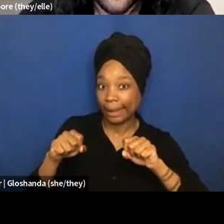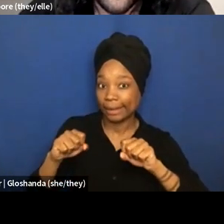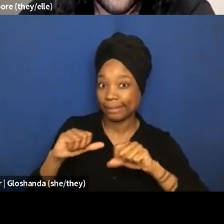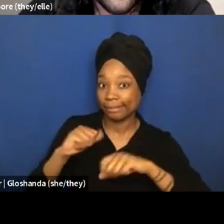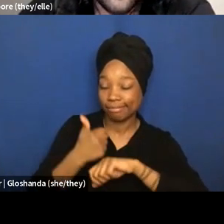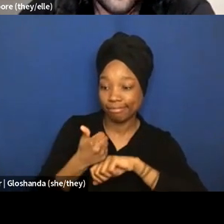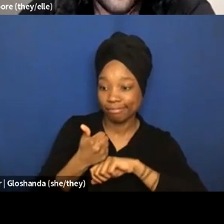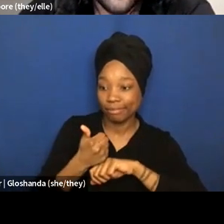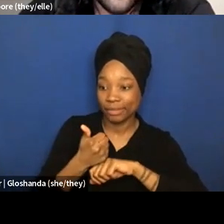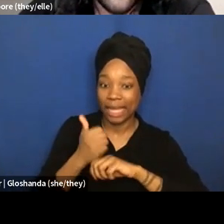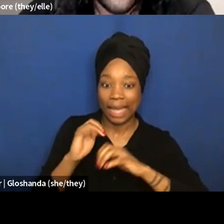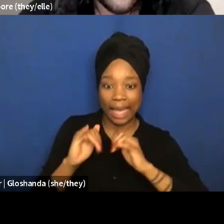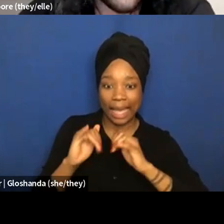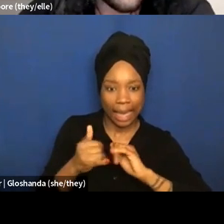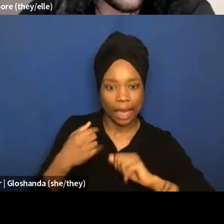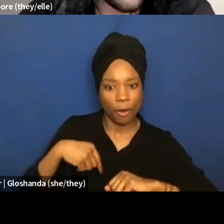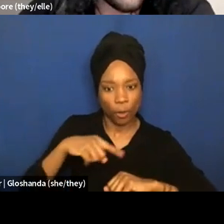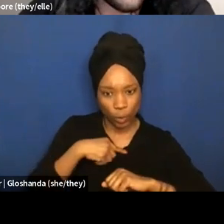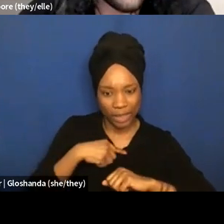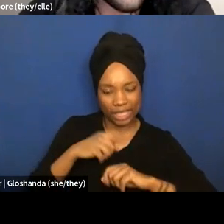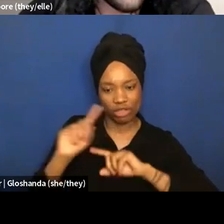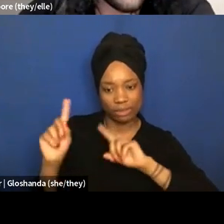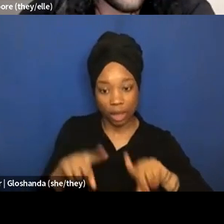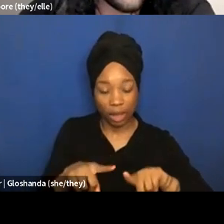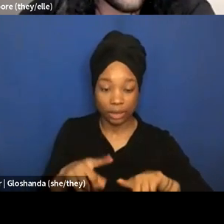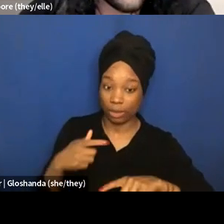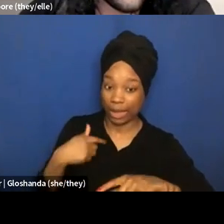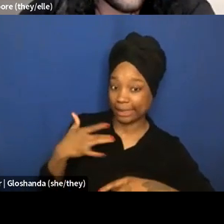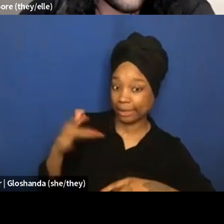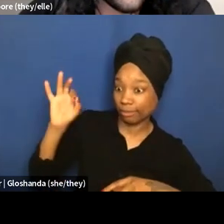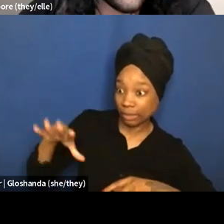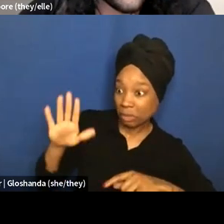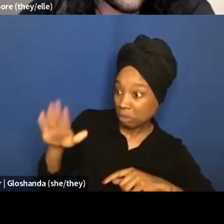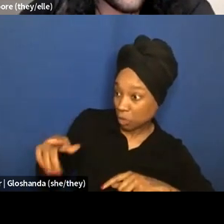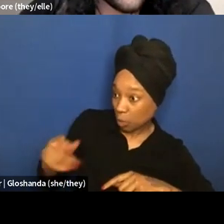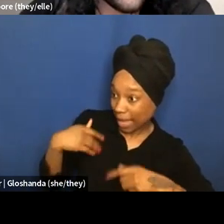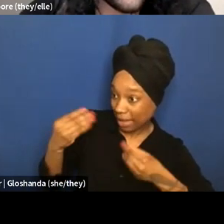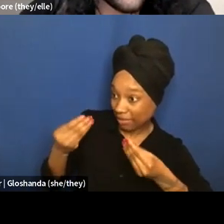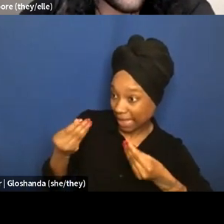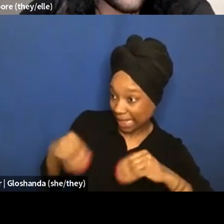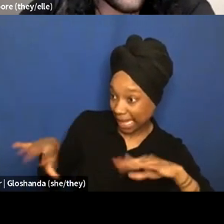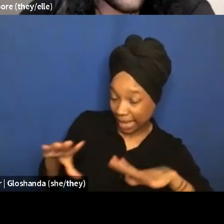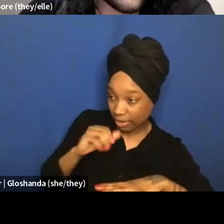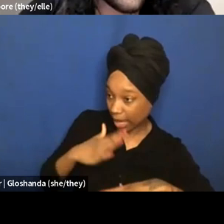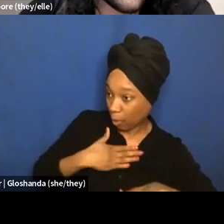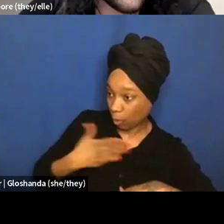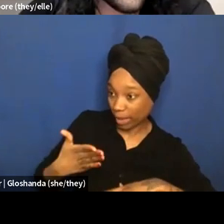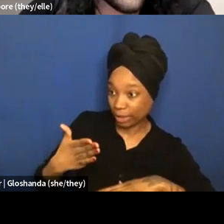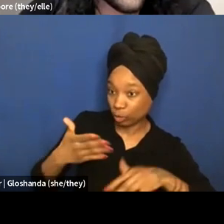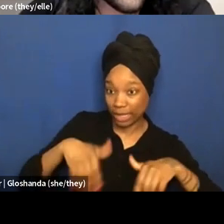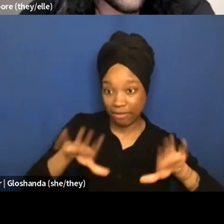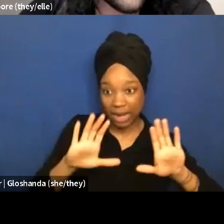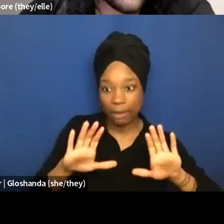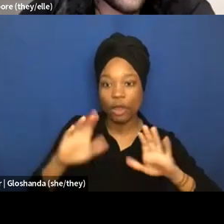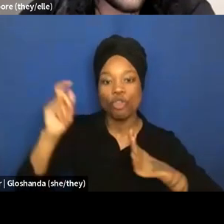responsibly. So my big pitch is, yo, if you've got land, aren't willing to give it away right now, write it in a will to some organization